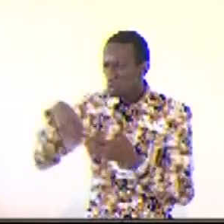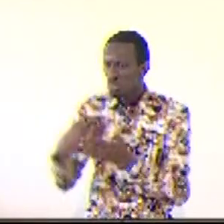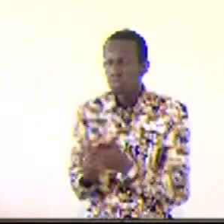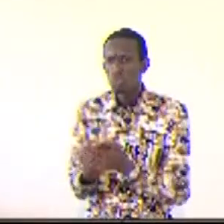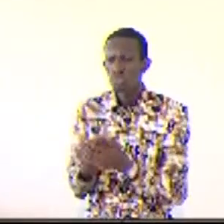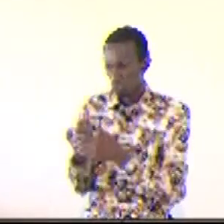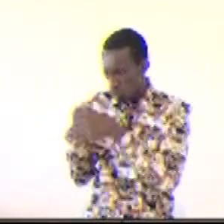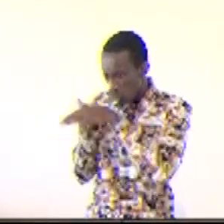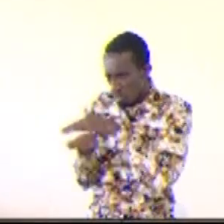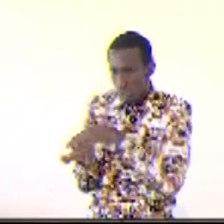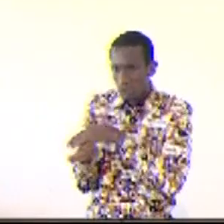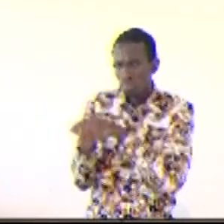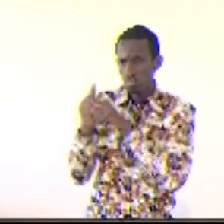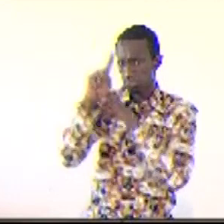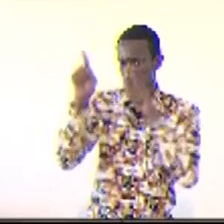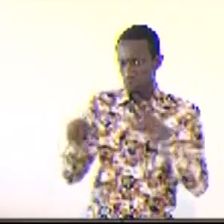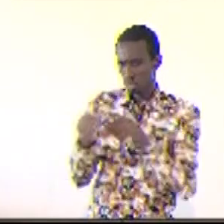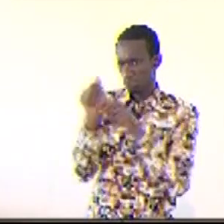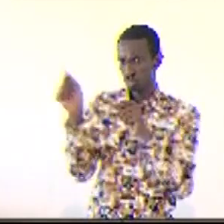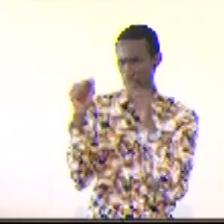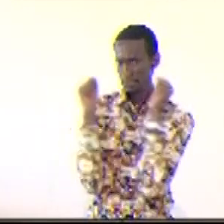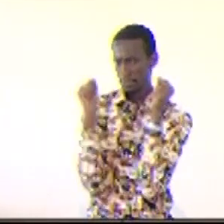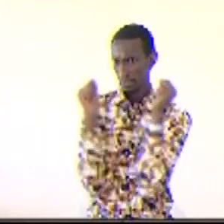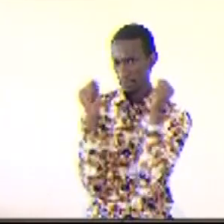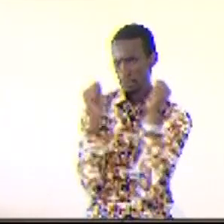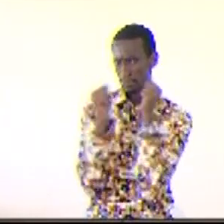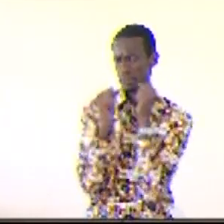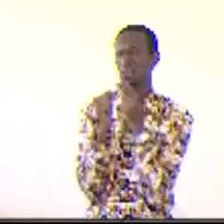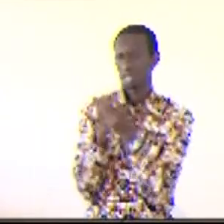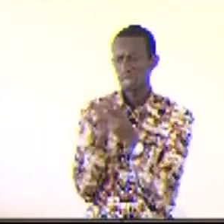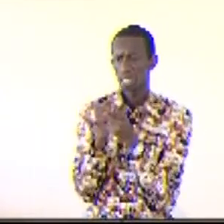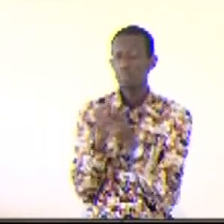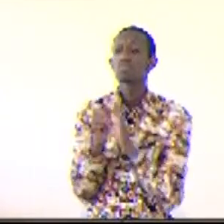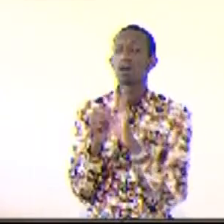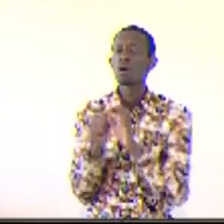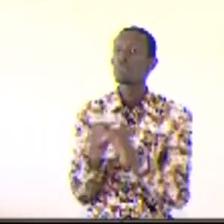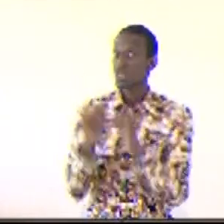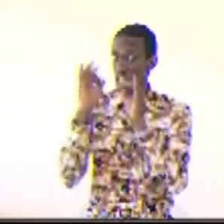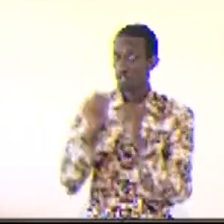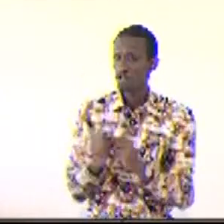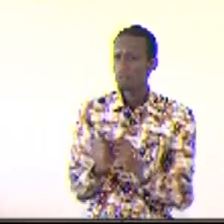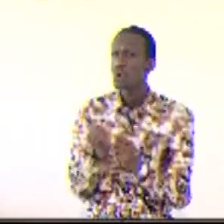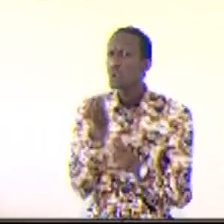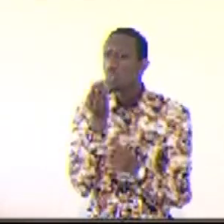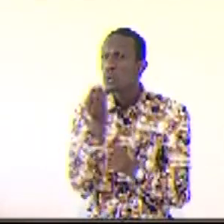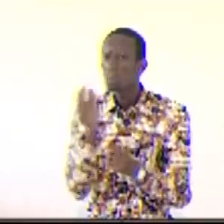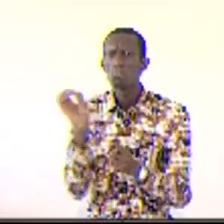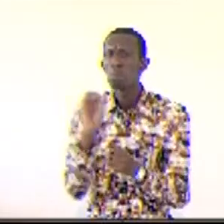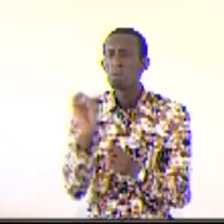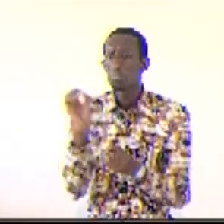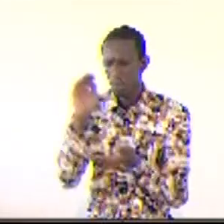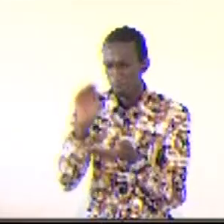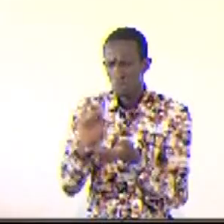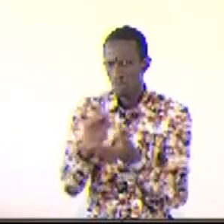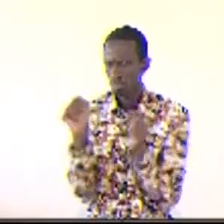so we come back to the effect of temperature. If the temperatures are very low, there are chemical reactions